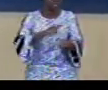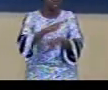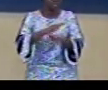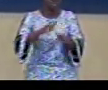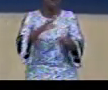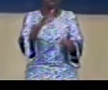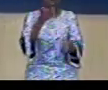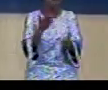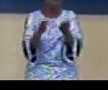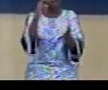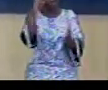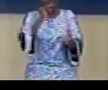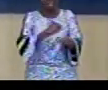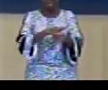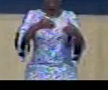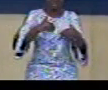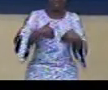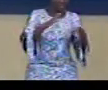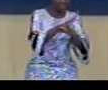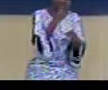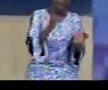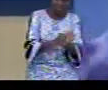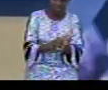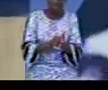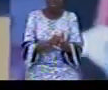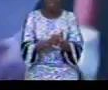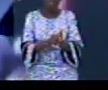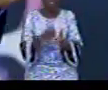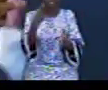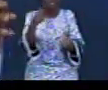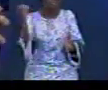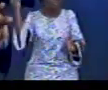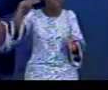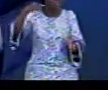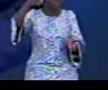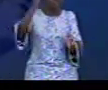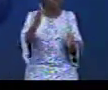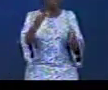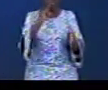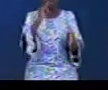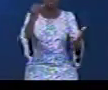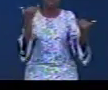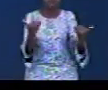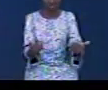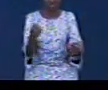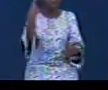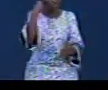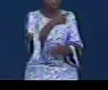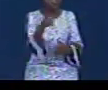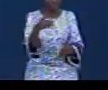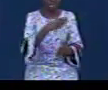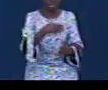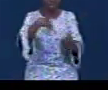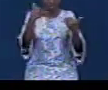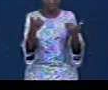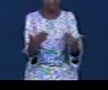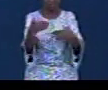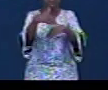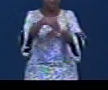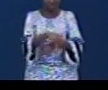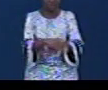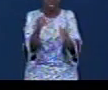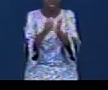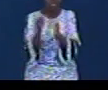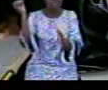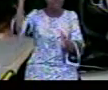don't have enough of that. The grace of God available for you. And tonight, that grace will